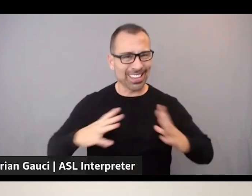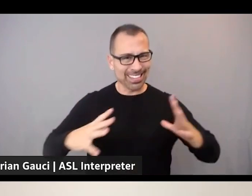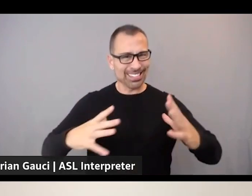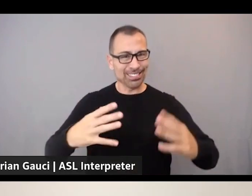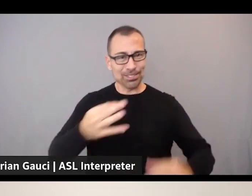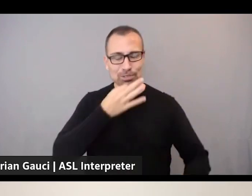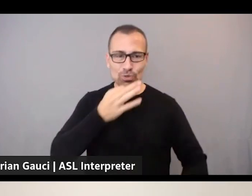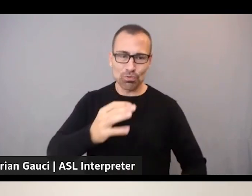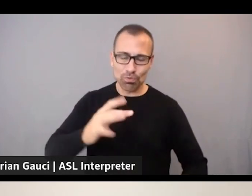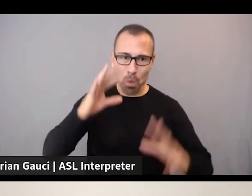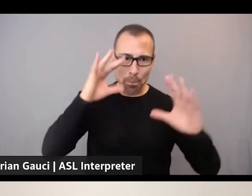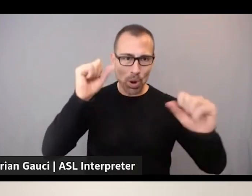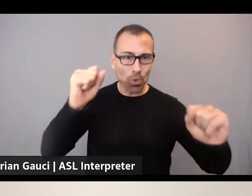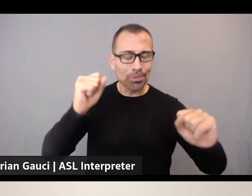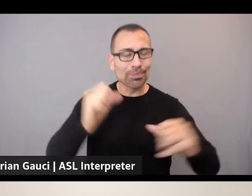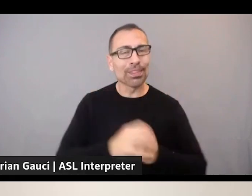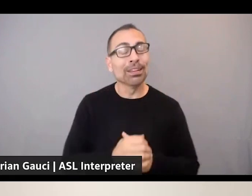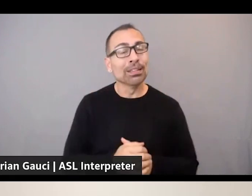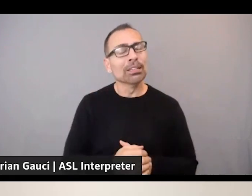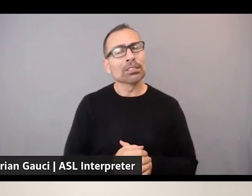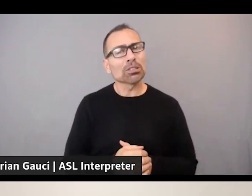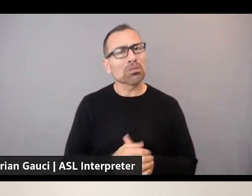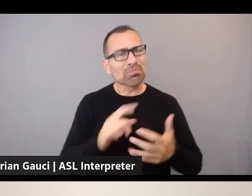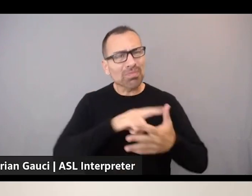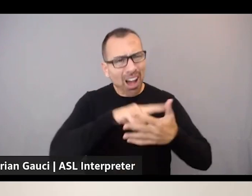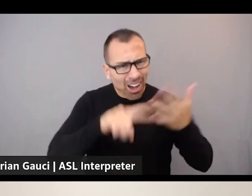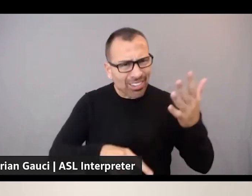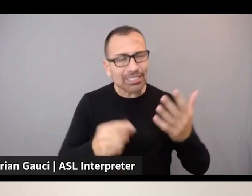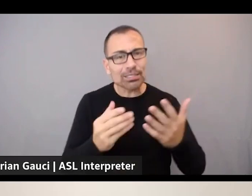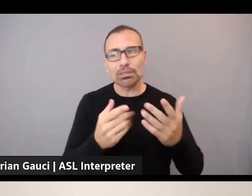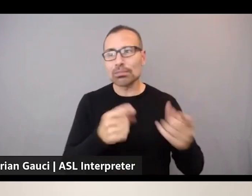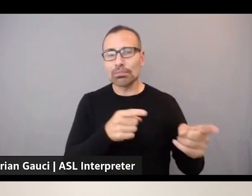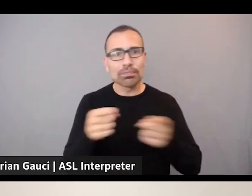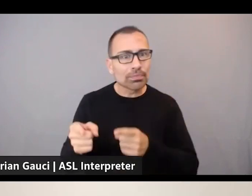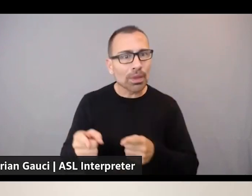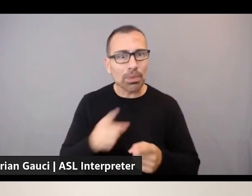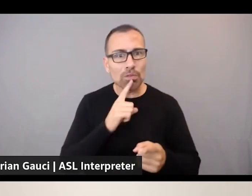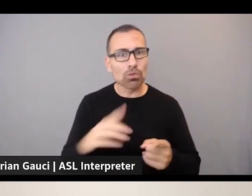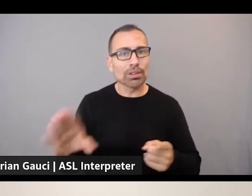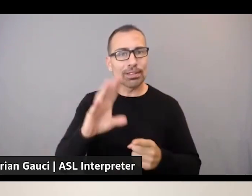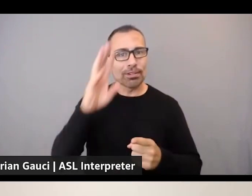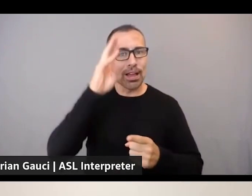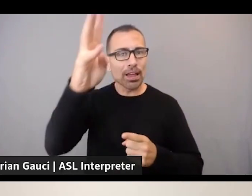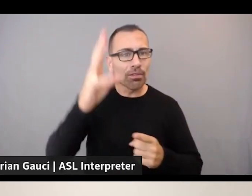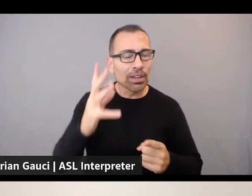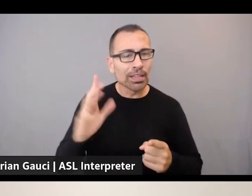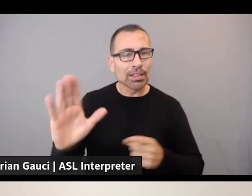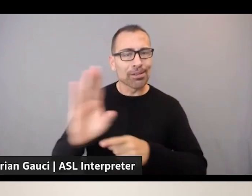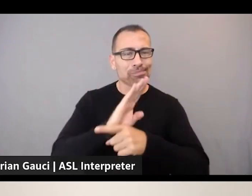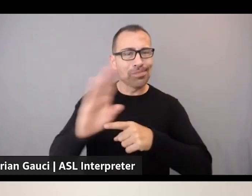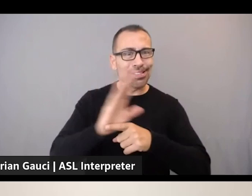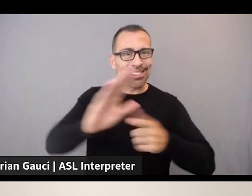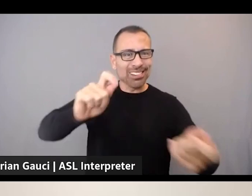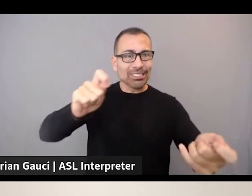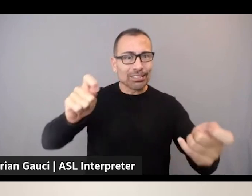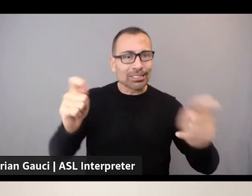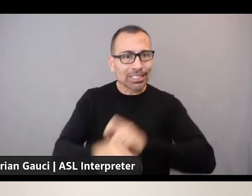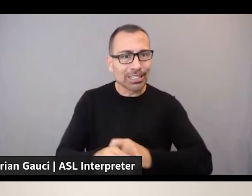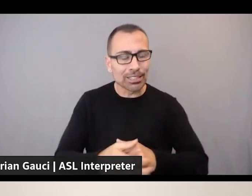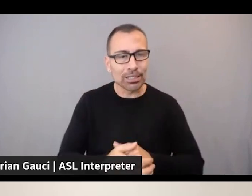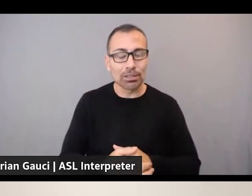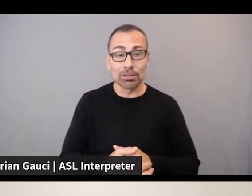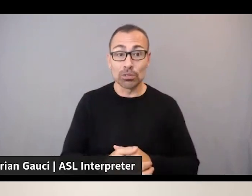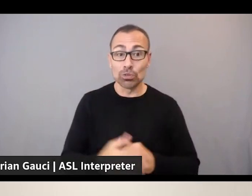that's happening, and they're innovating and really transforming their businesses with this new technology. It's really, really